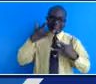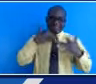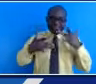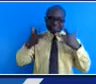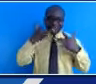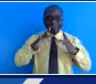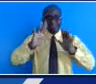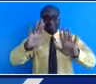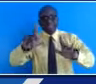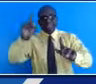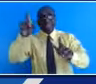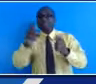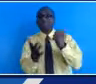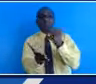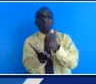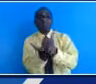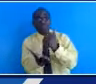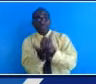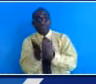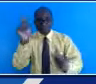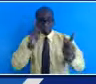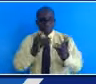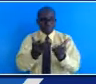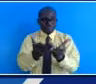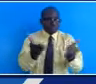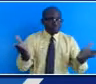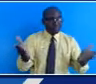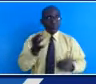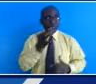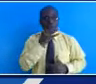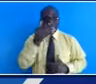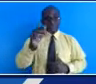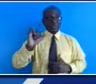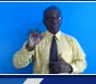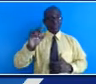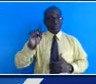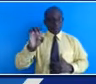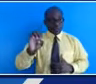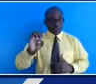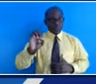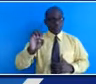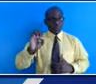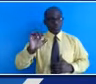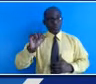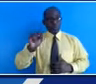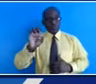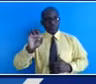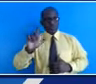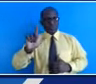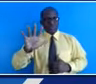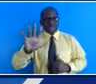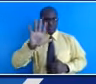station that will be organized through Feeding Westchester, and the village will be providing